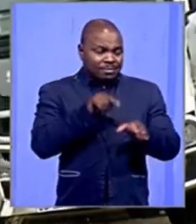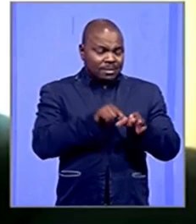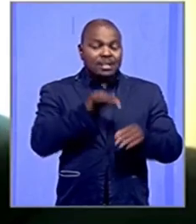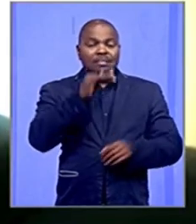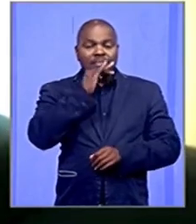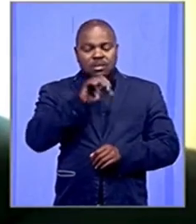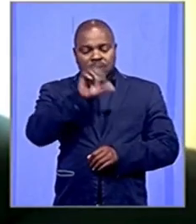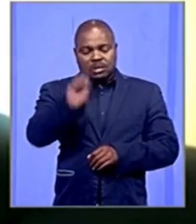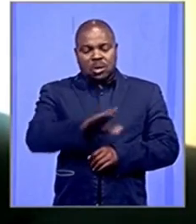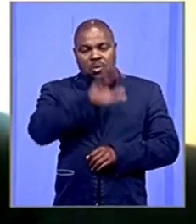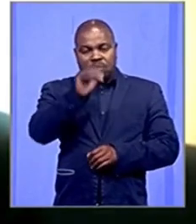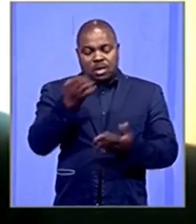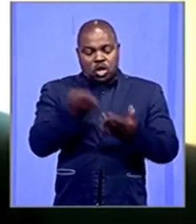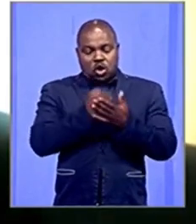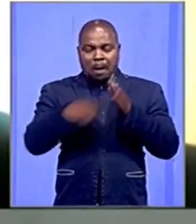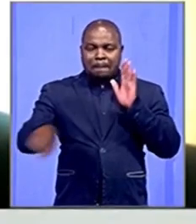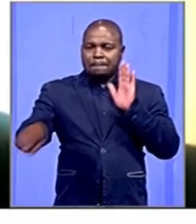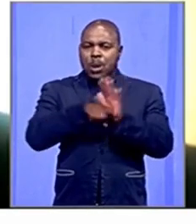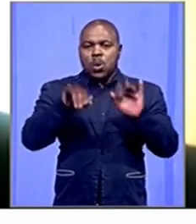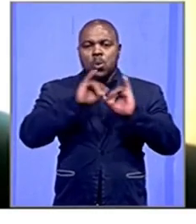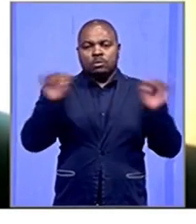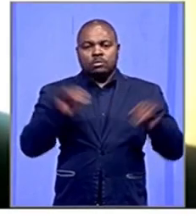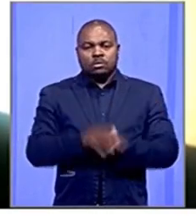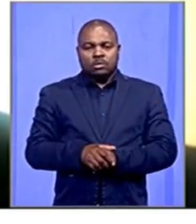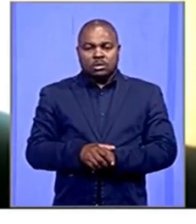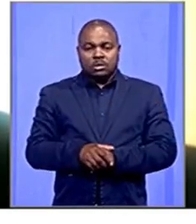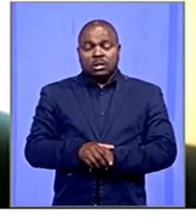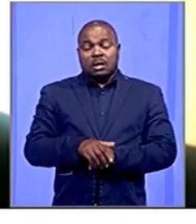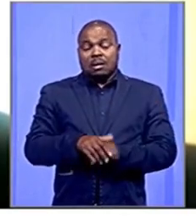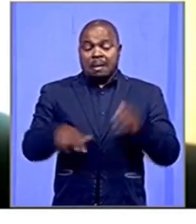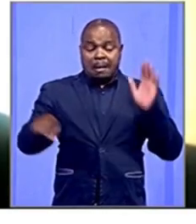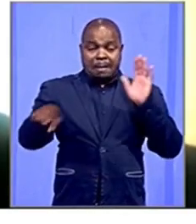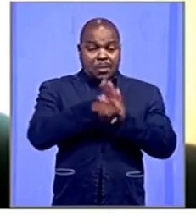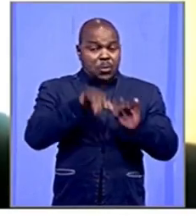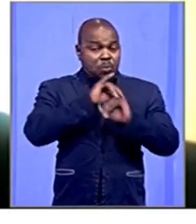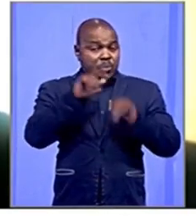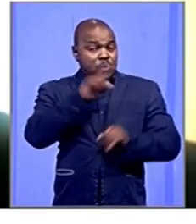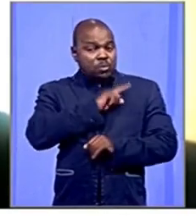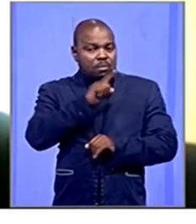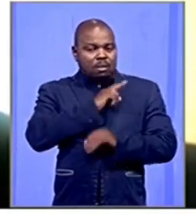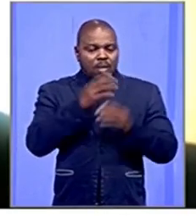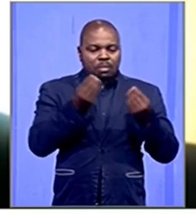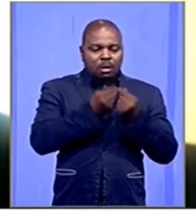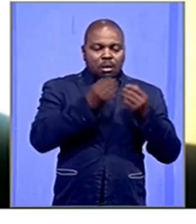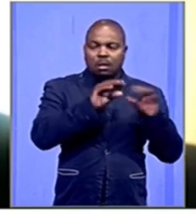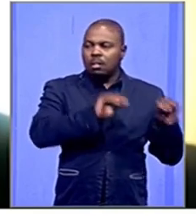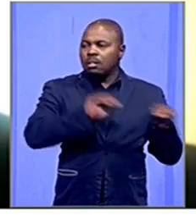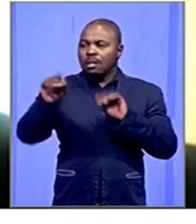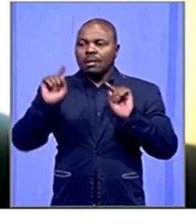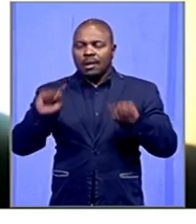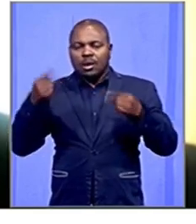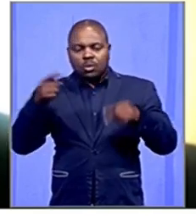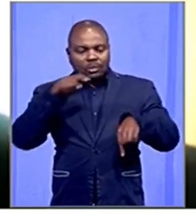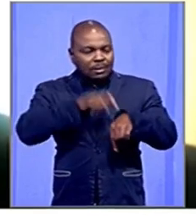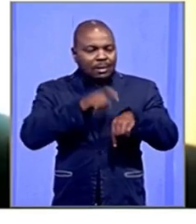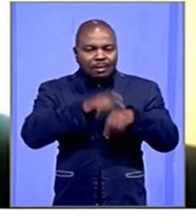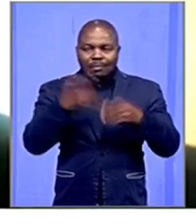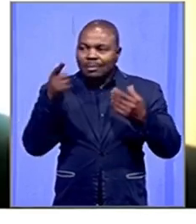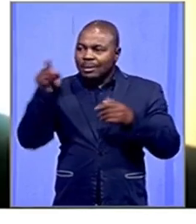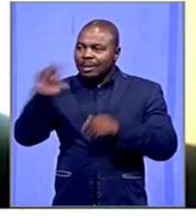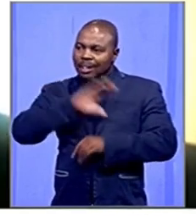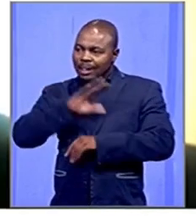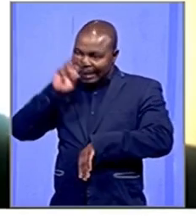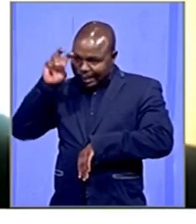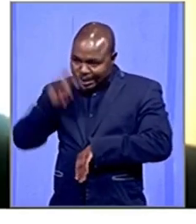hampe. We have seen the negative impact of goods not being able to pass through You're missing deadlines to customers. Customers